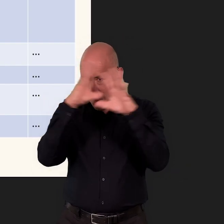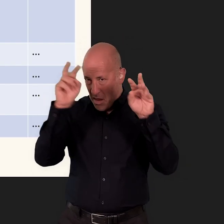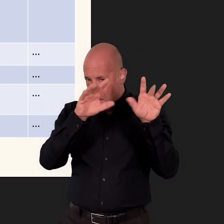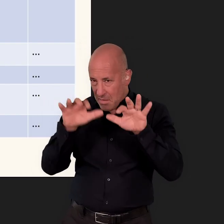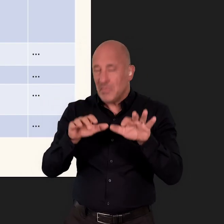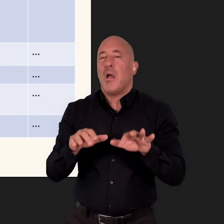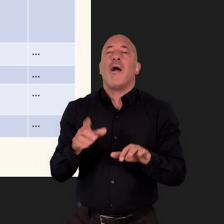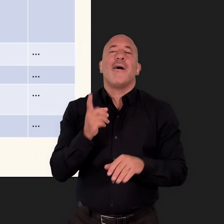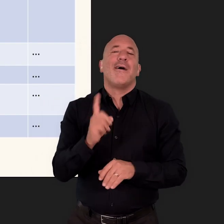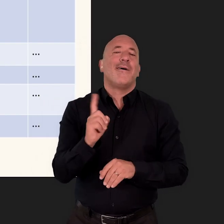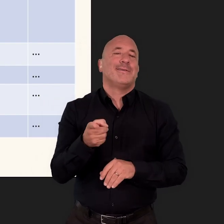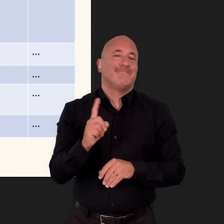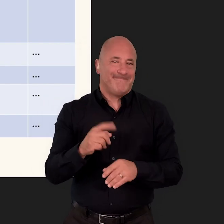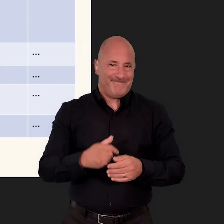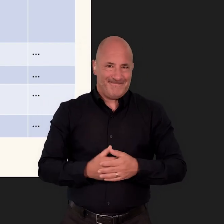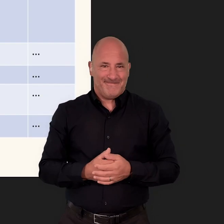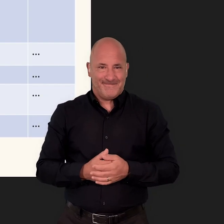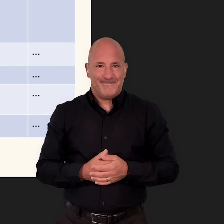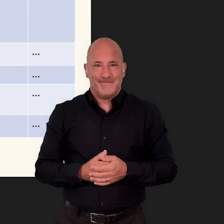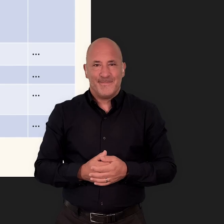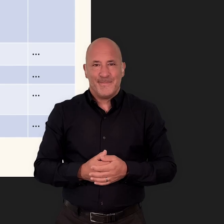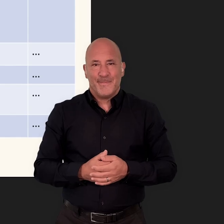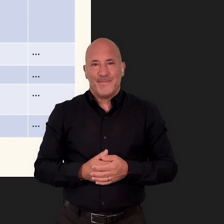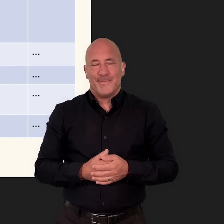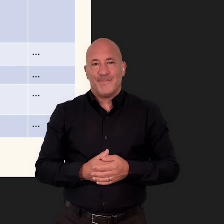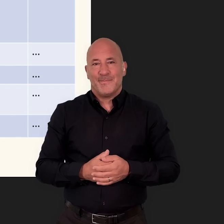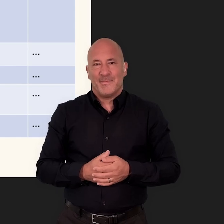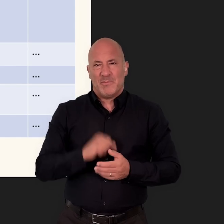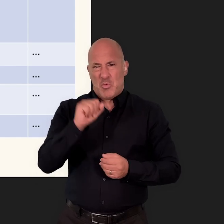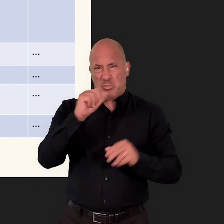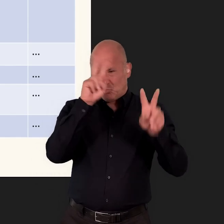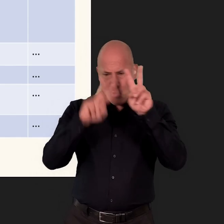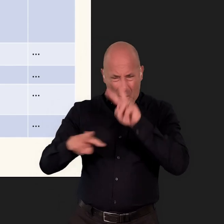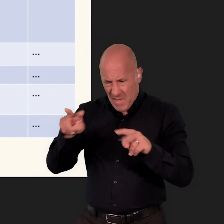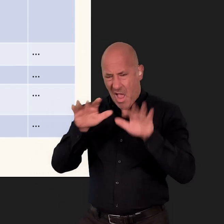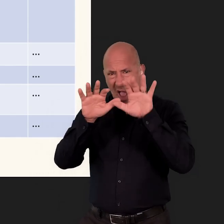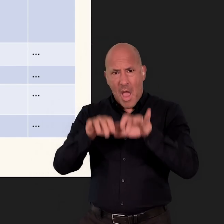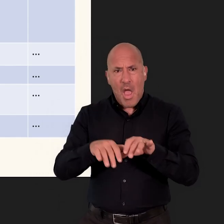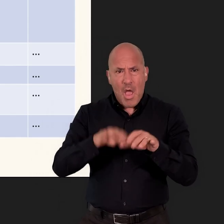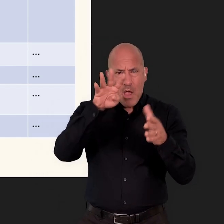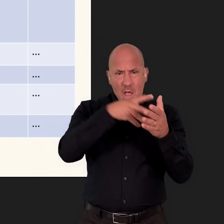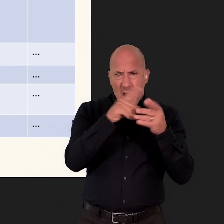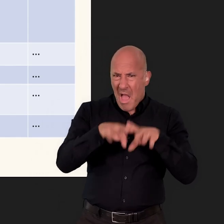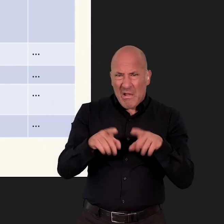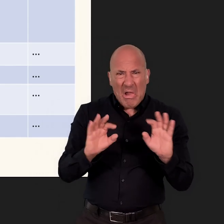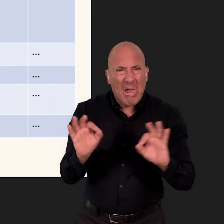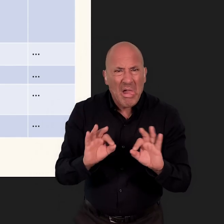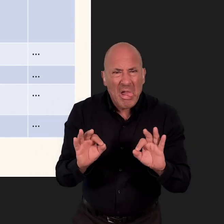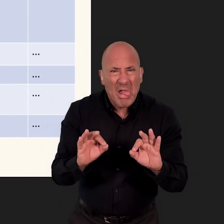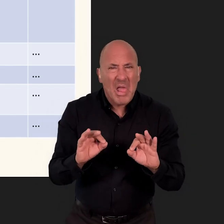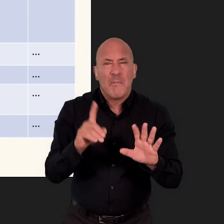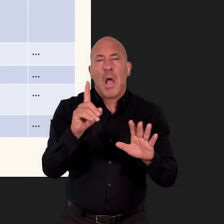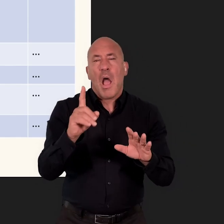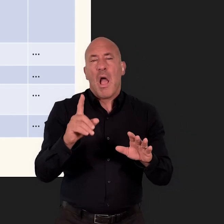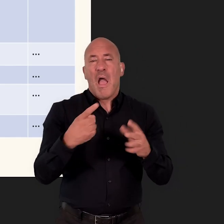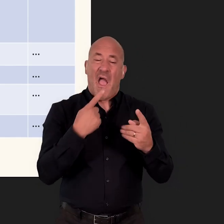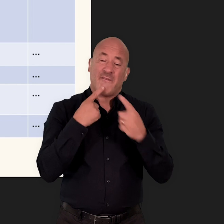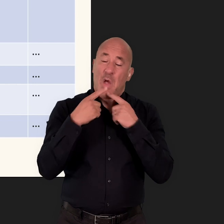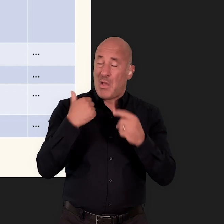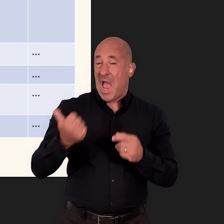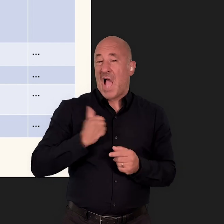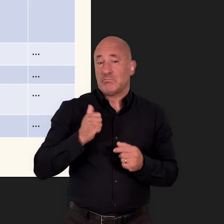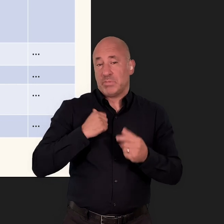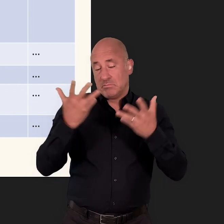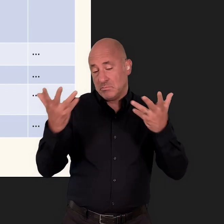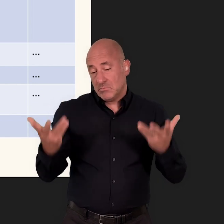line filled in just to give you an idea. Even if your survey does not include a summary table like this,